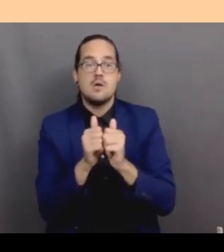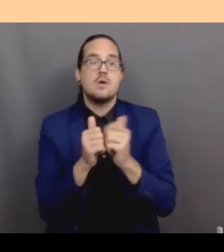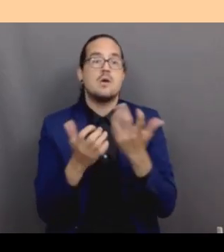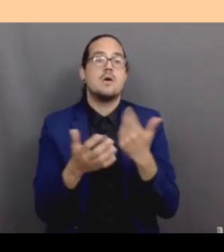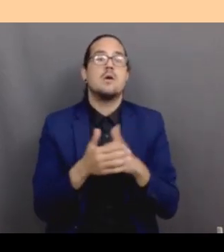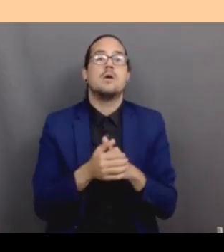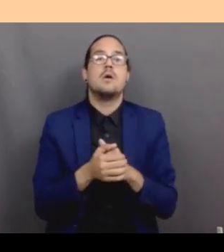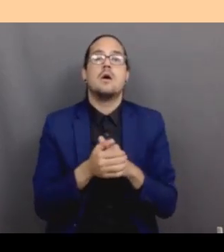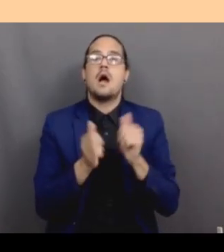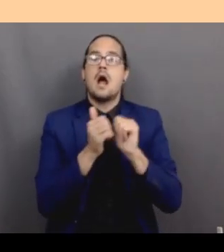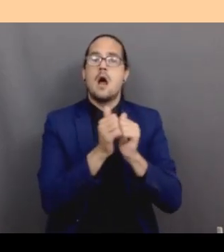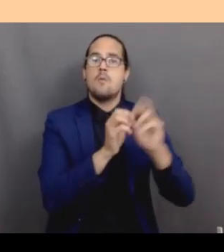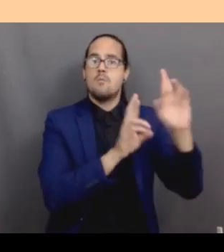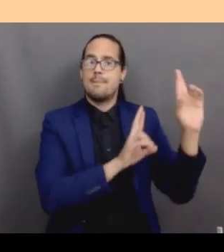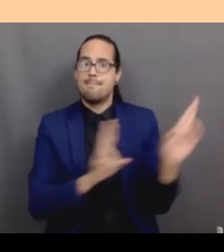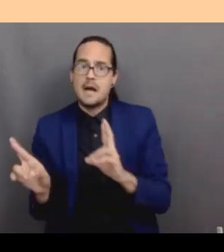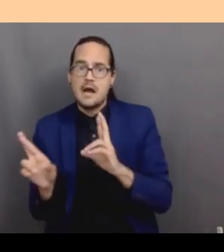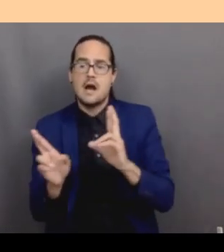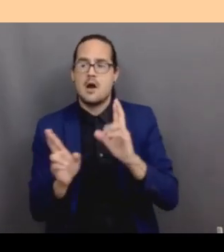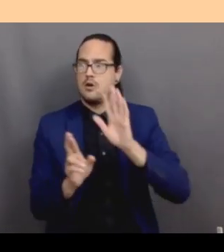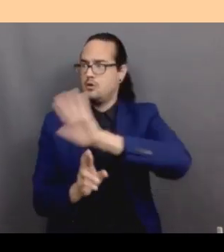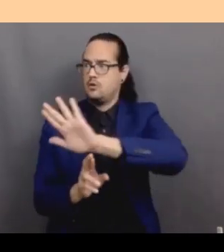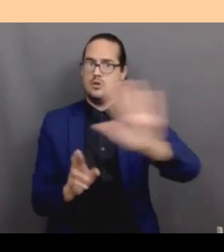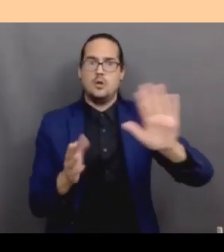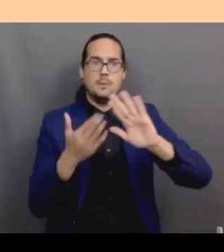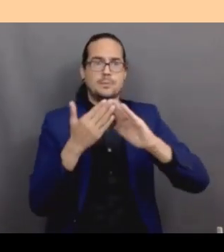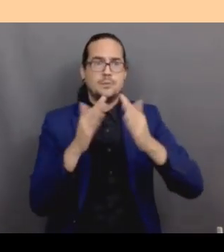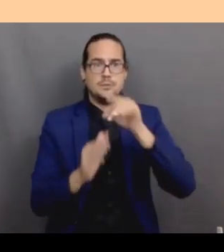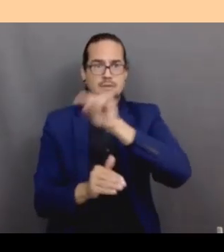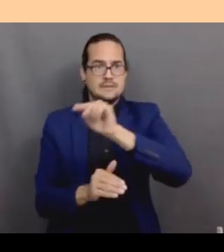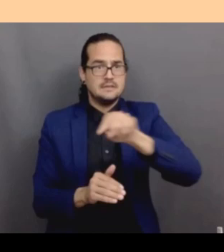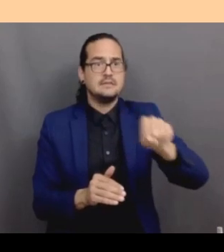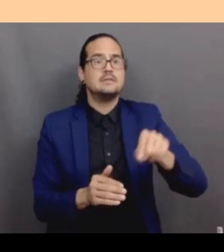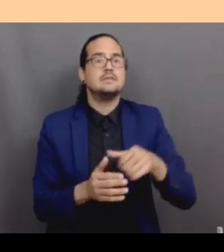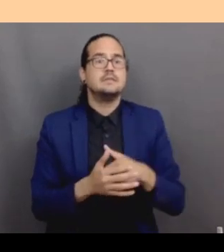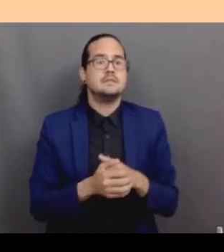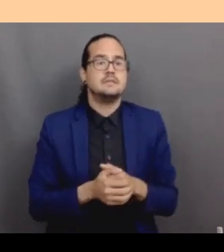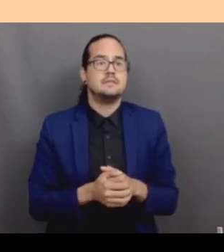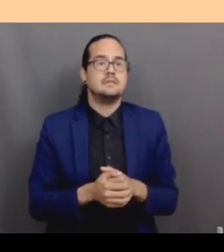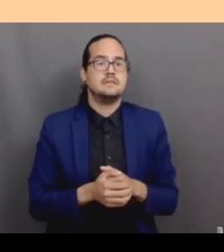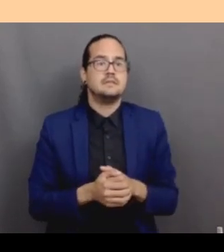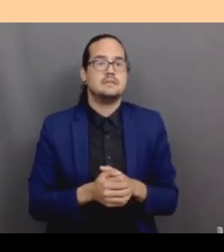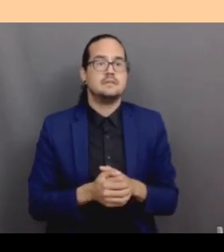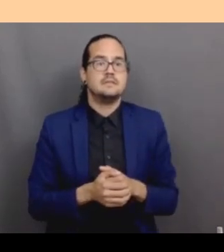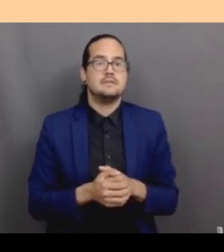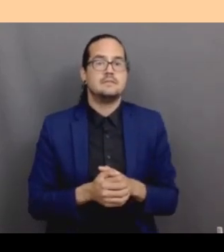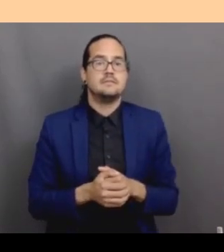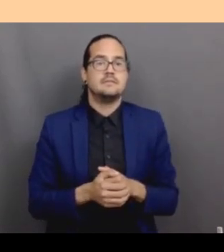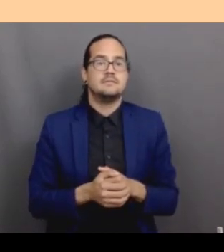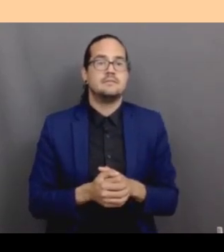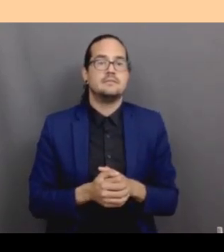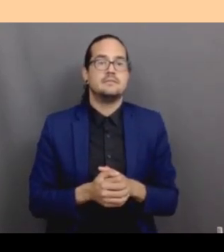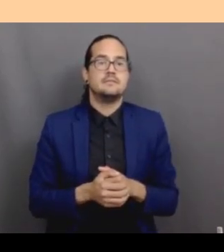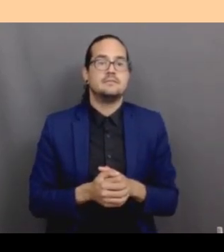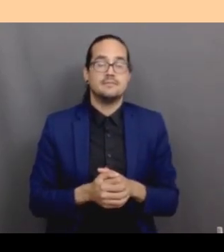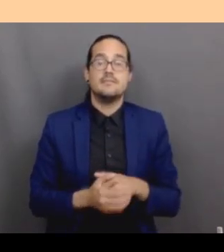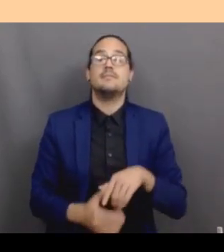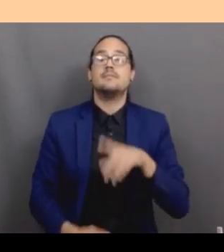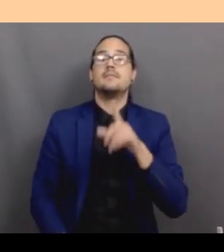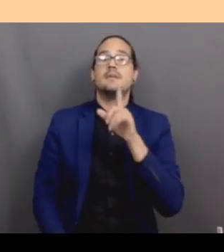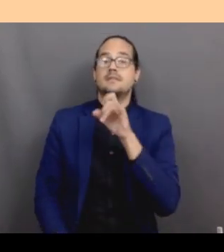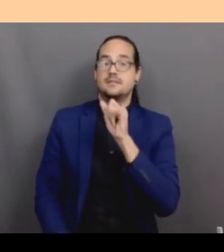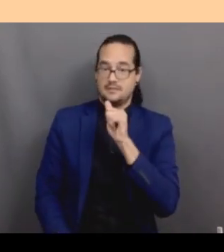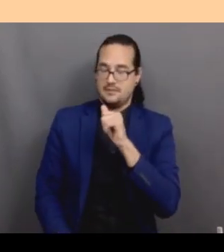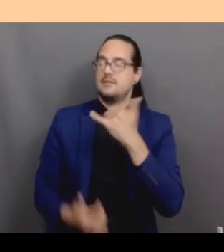And I can jump in too. Data has been very important for us throughout this entire pandemic. And we have now, I'm proud to say